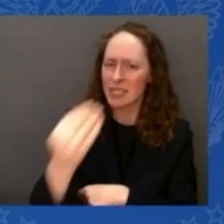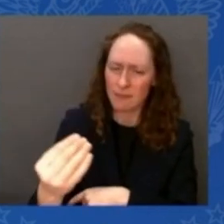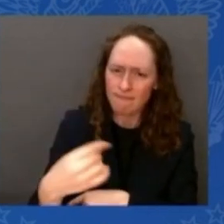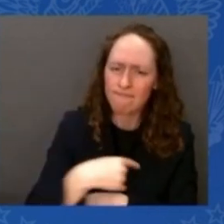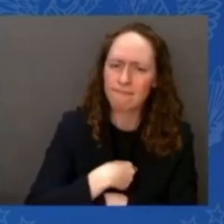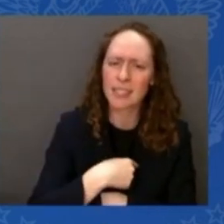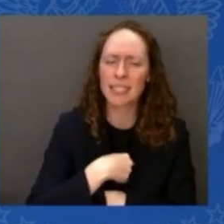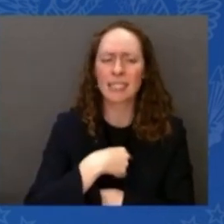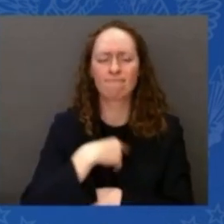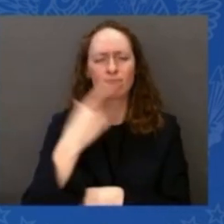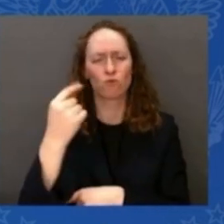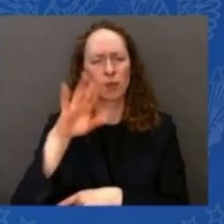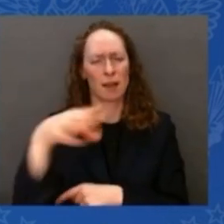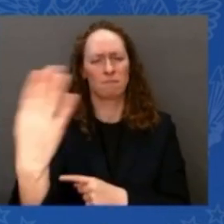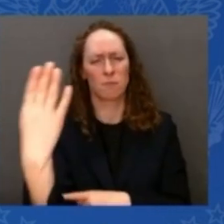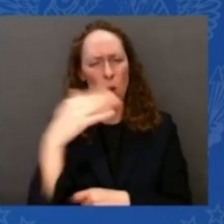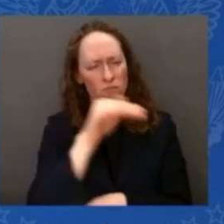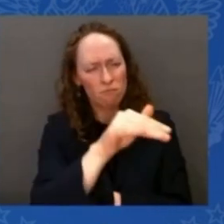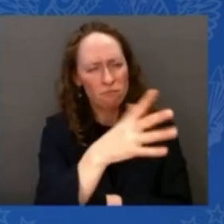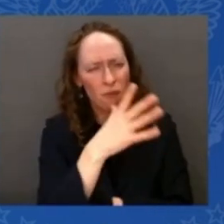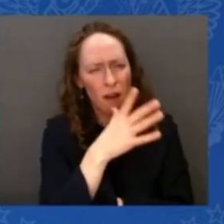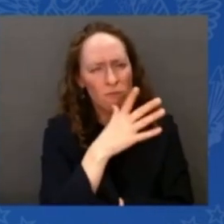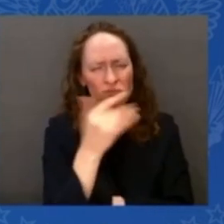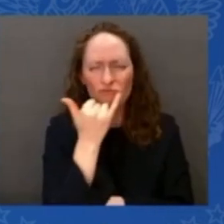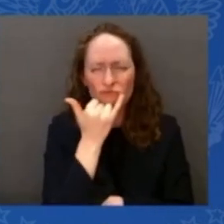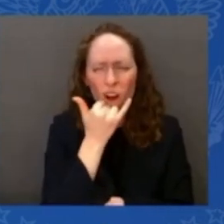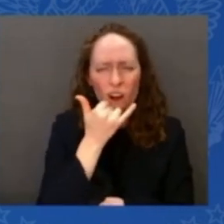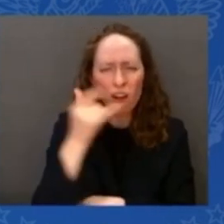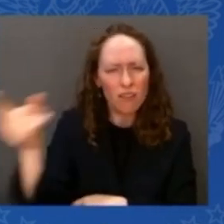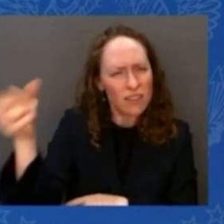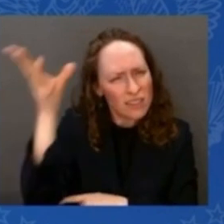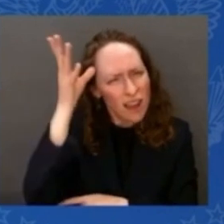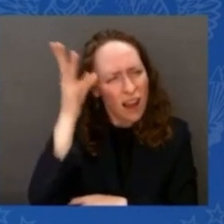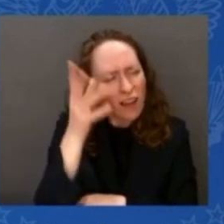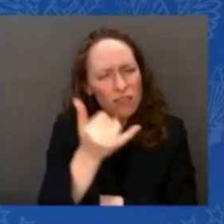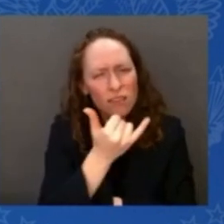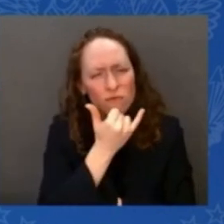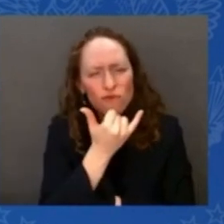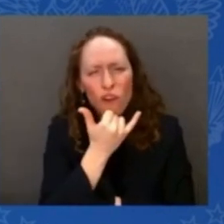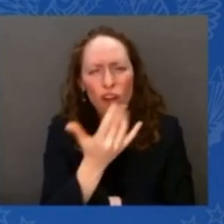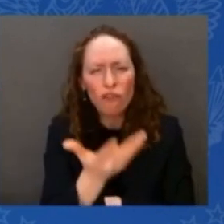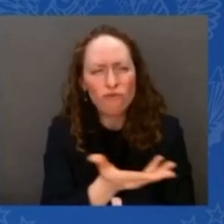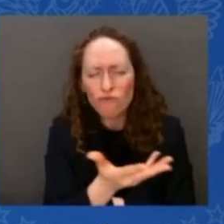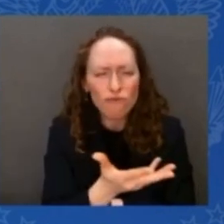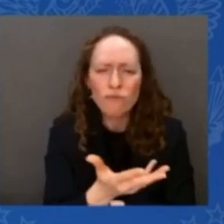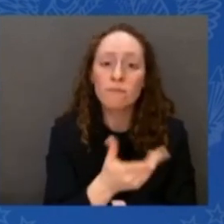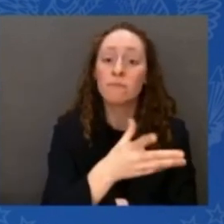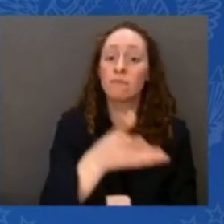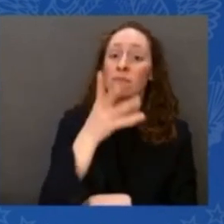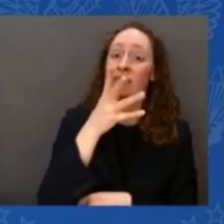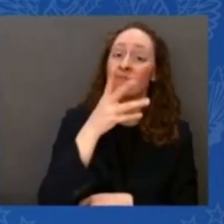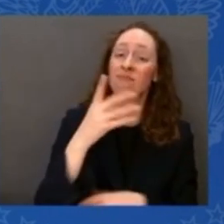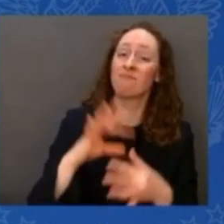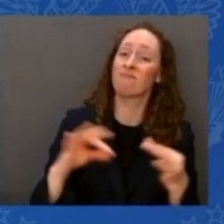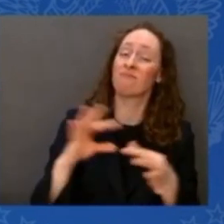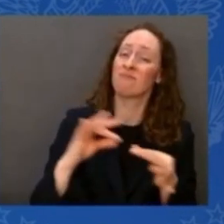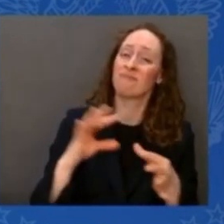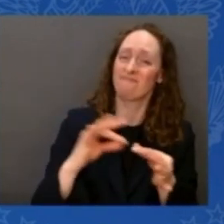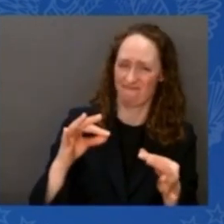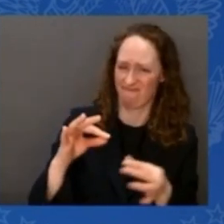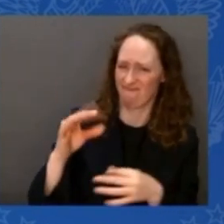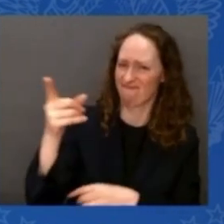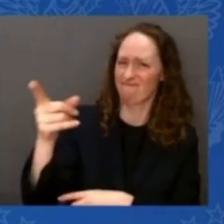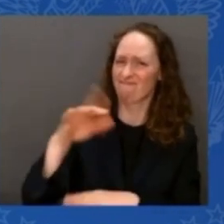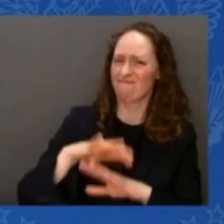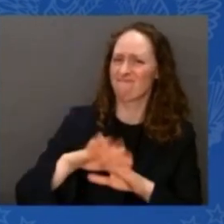dad? He said, his company just dropped health insurance. Well, you know, a lot of people face that. A